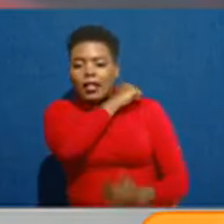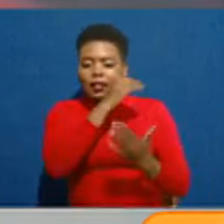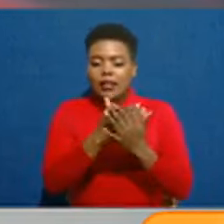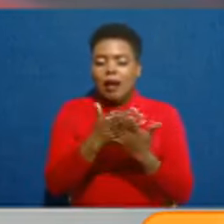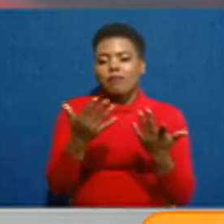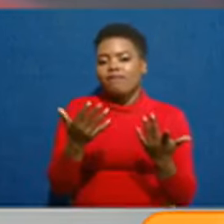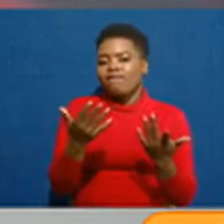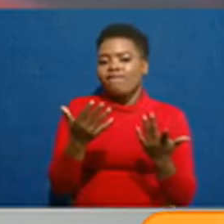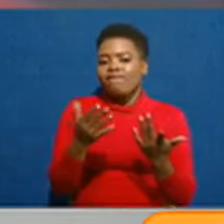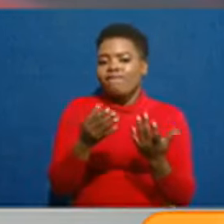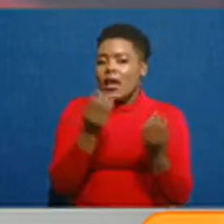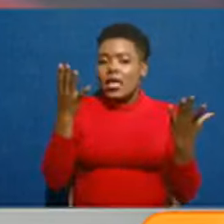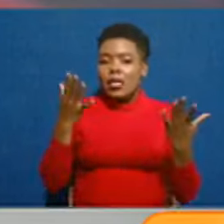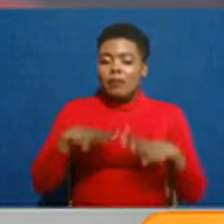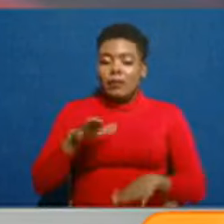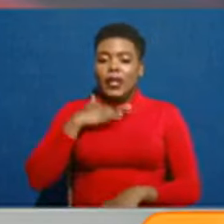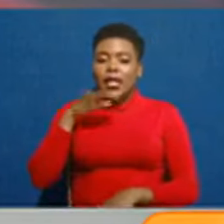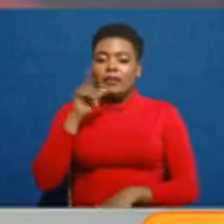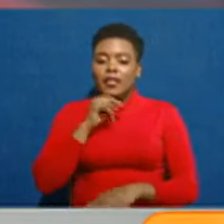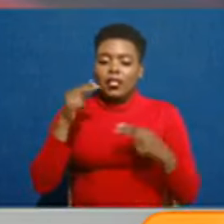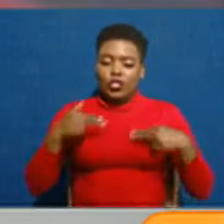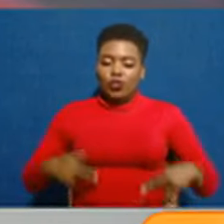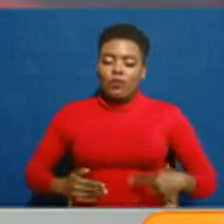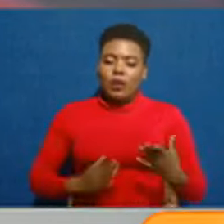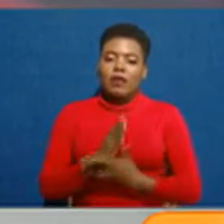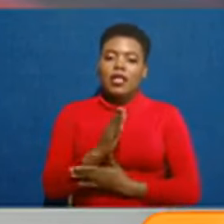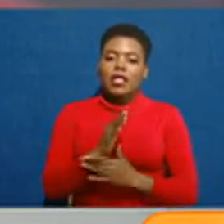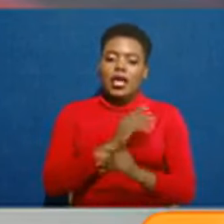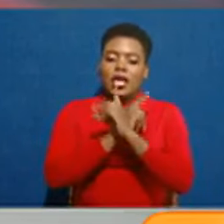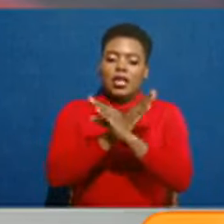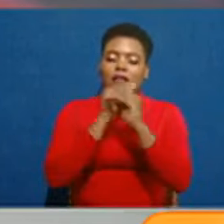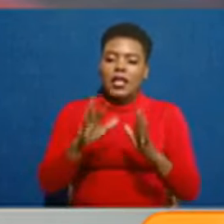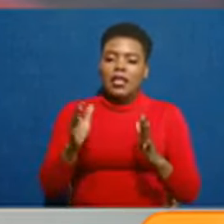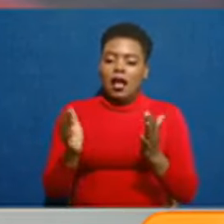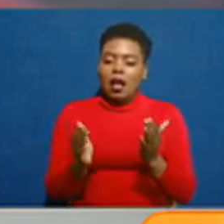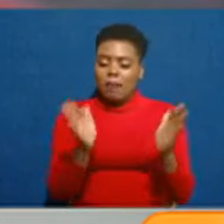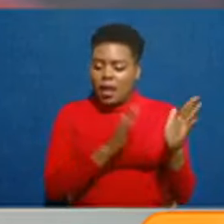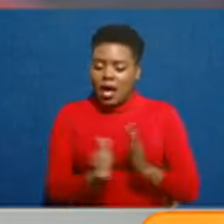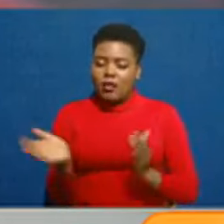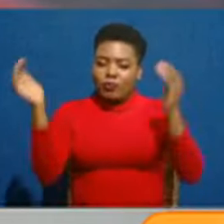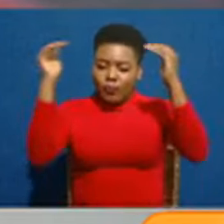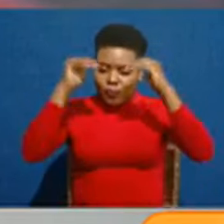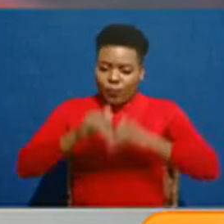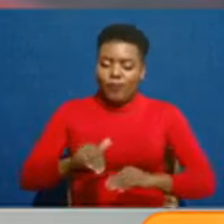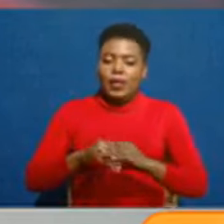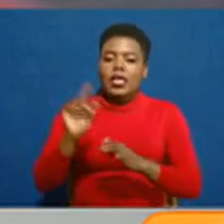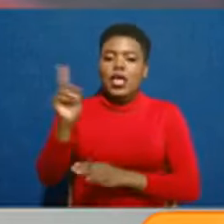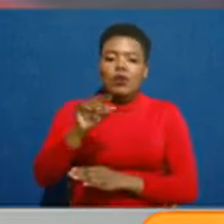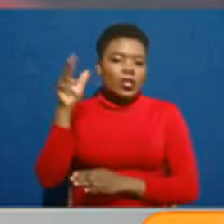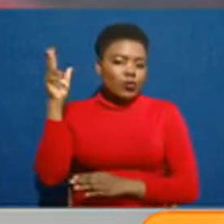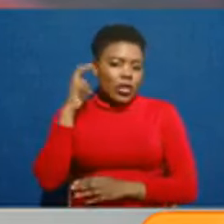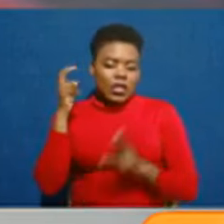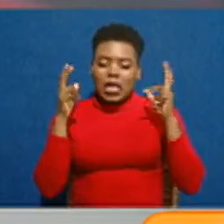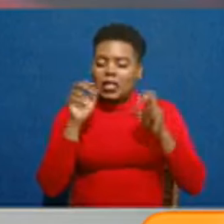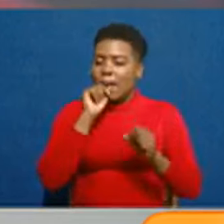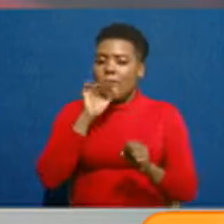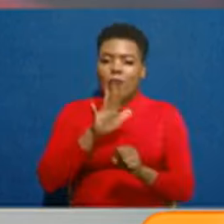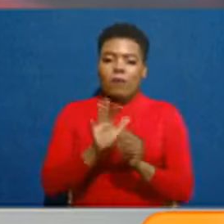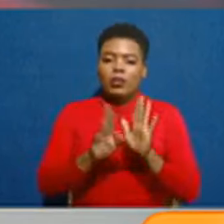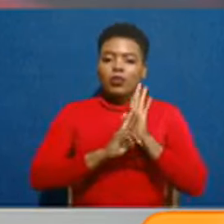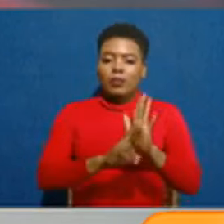lost loved ones. Human rights defenders organized a session in Nairobi to listen to the victims and promised to represent them